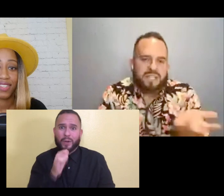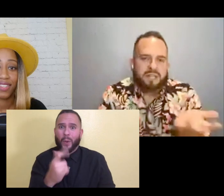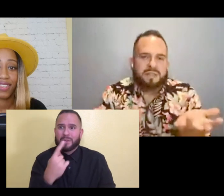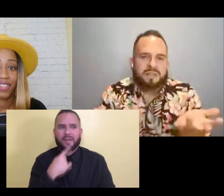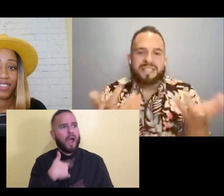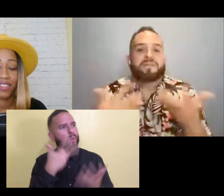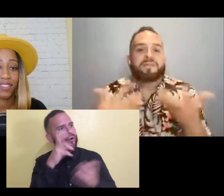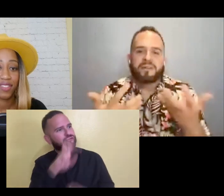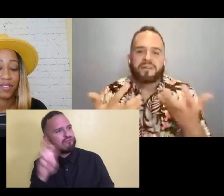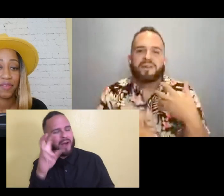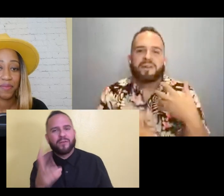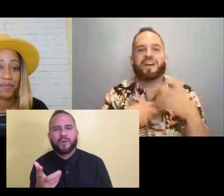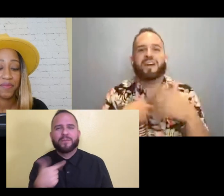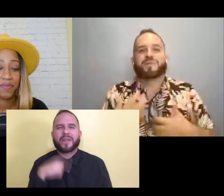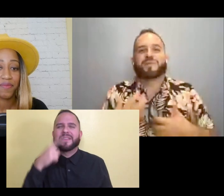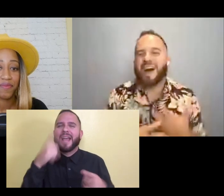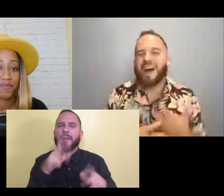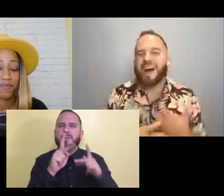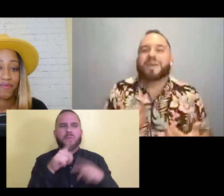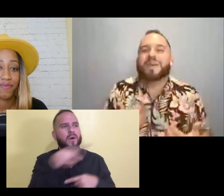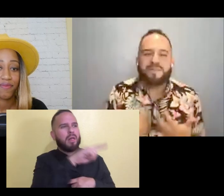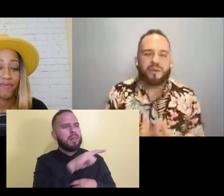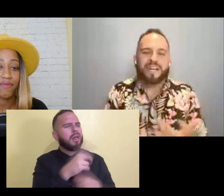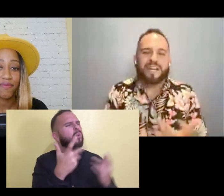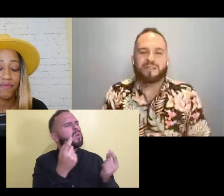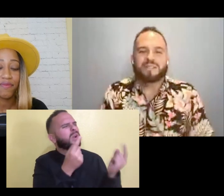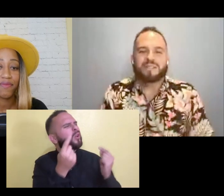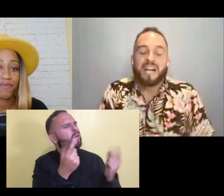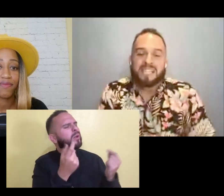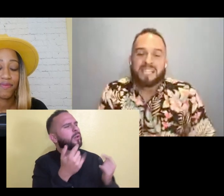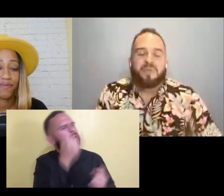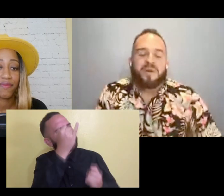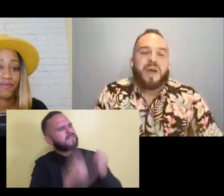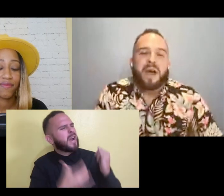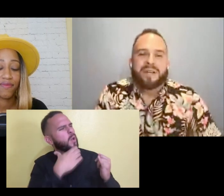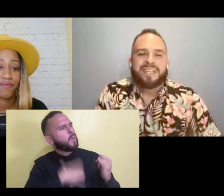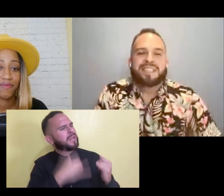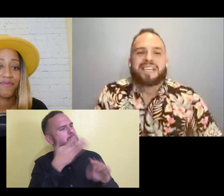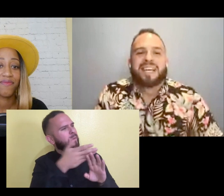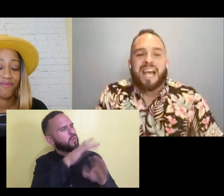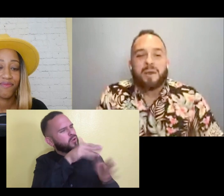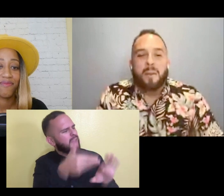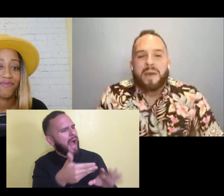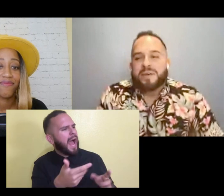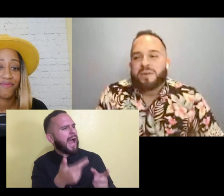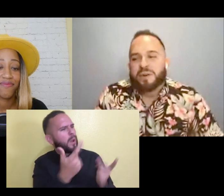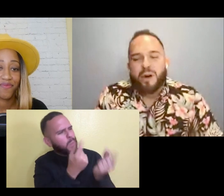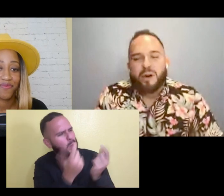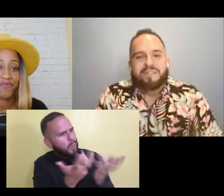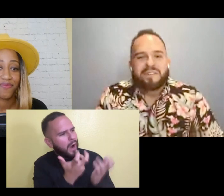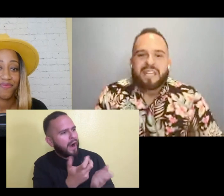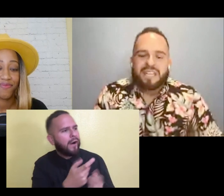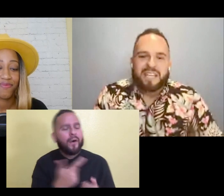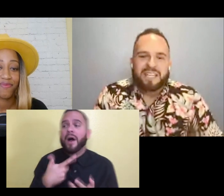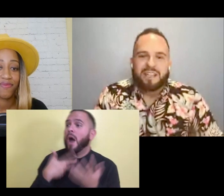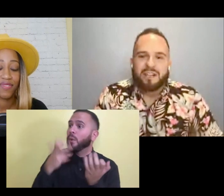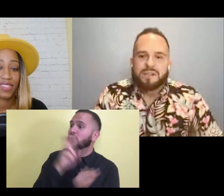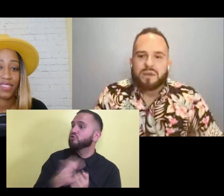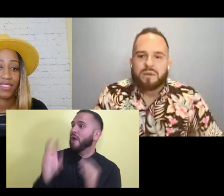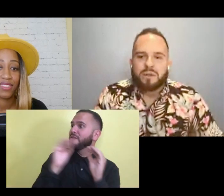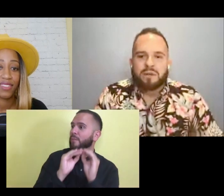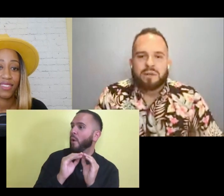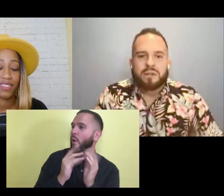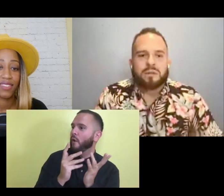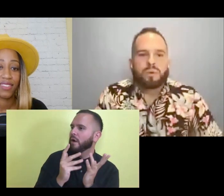really something like, does that feel you? I talked about how happy I feel when I travel. Does it bring you happiness? And maybe you don't know that feeling yet.